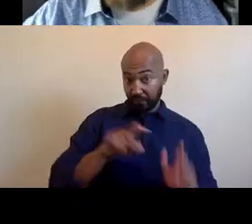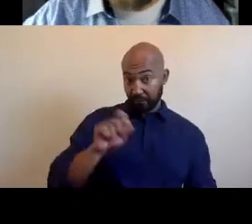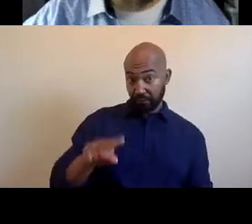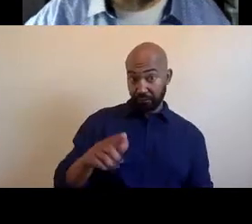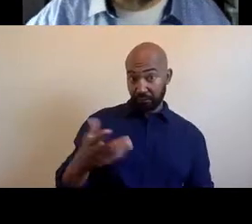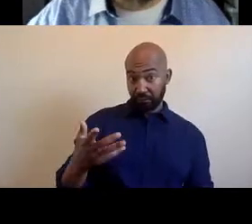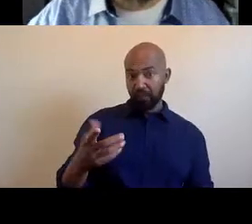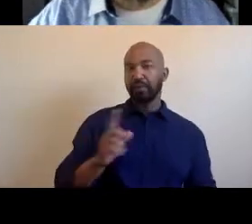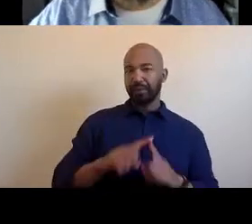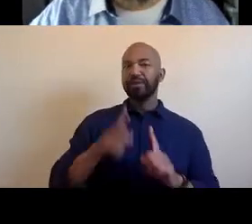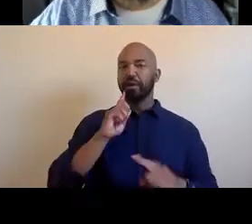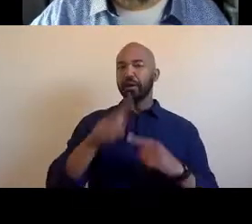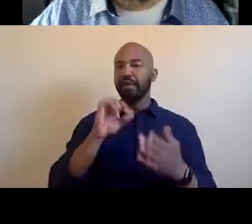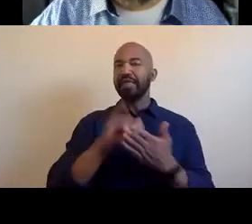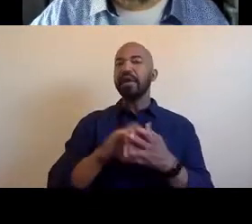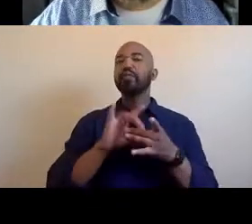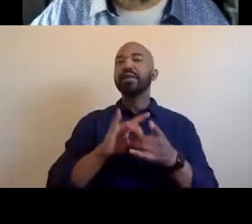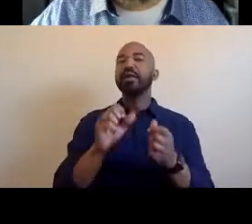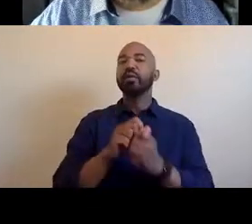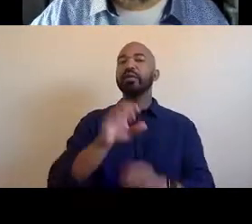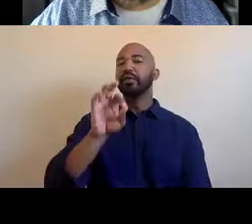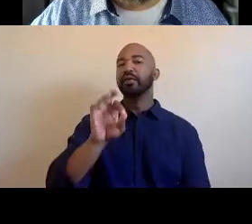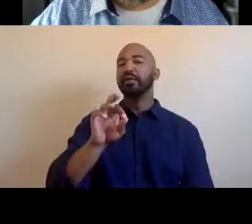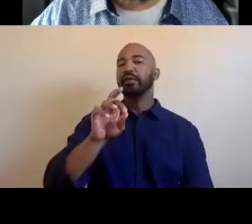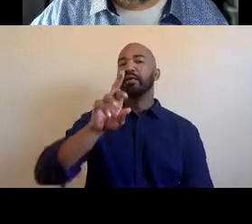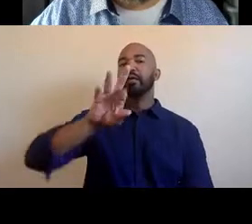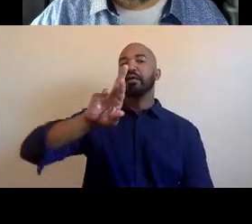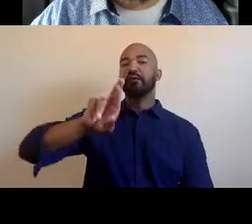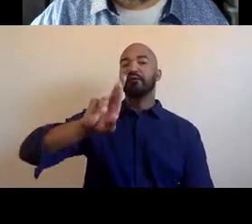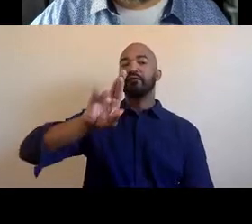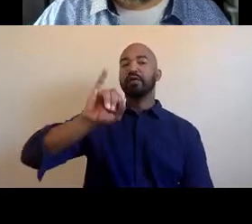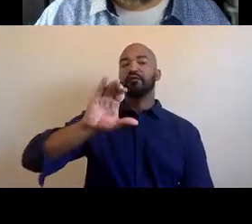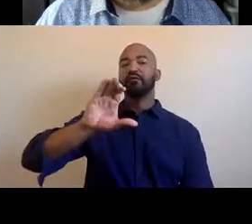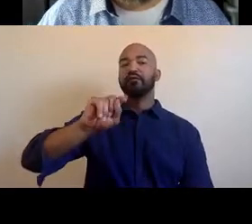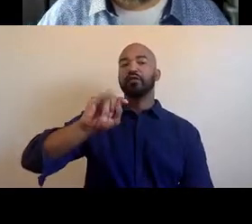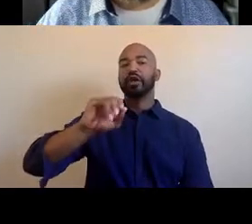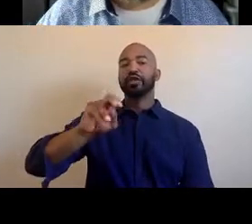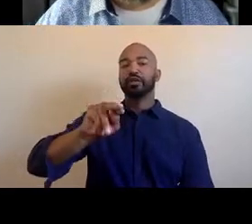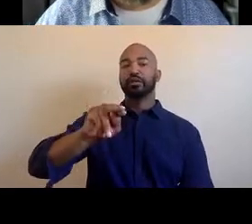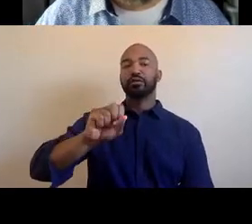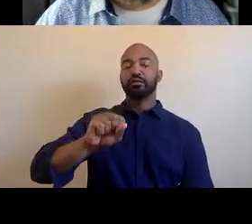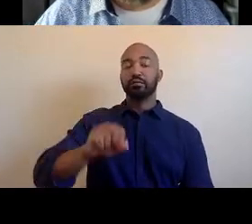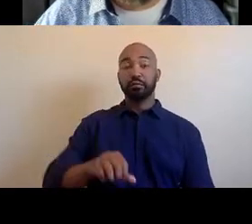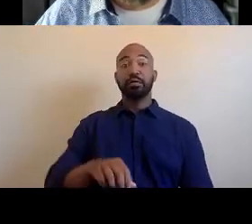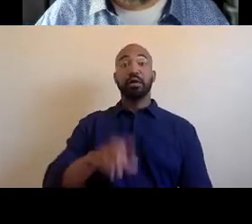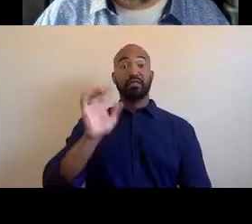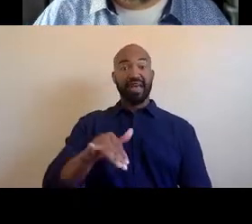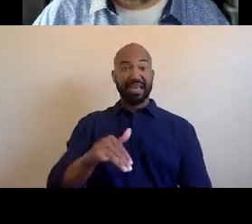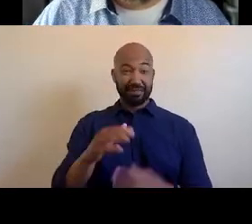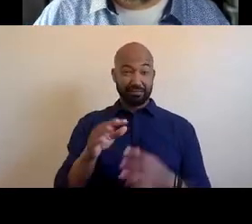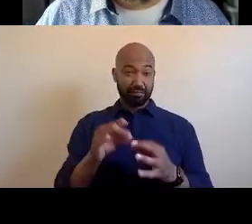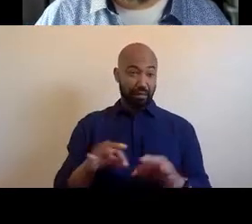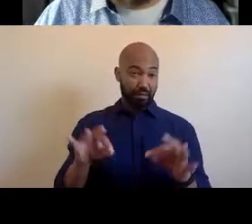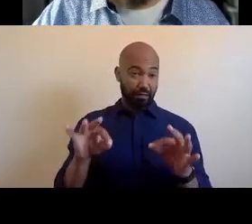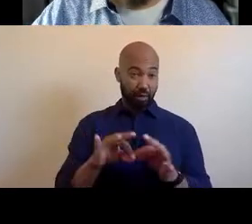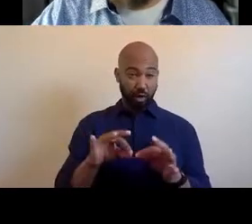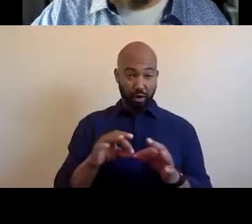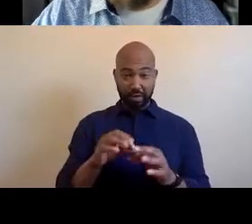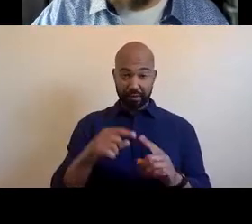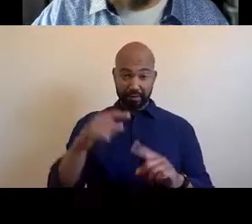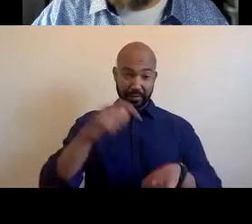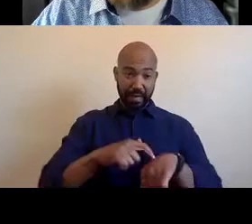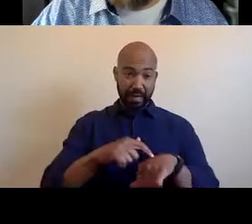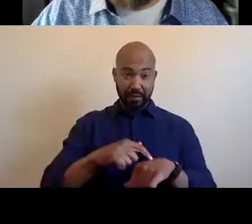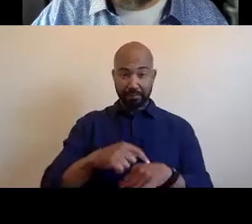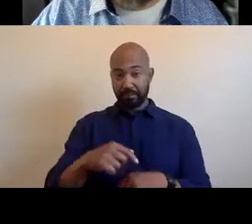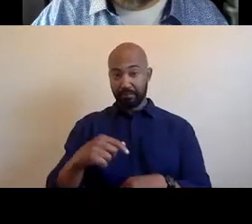friction. So, and we're going to talk about that in the next slide, but that's those pivotal points, and think about that. Where are you at in